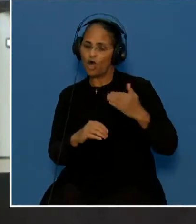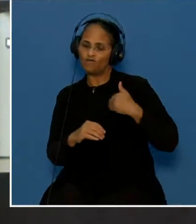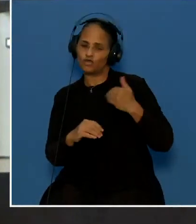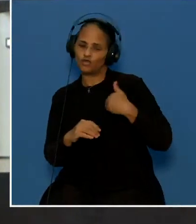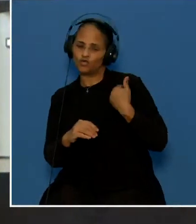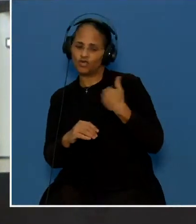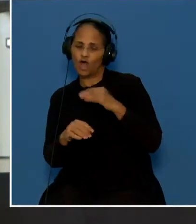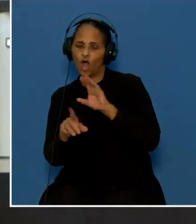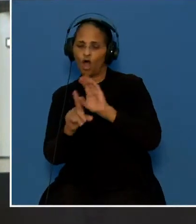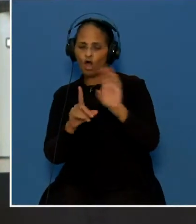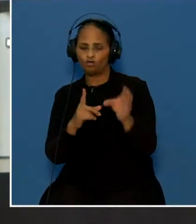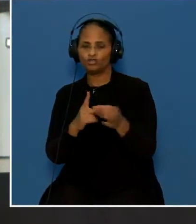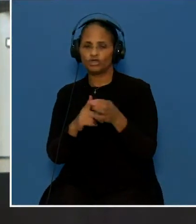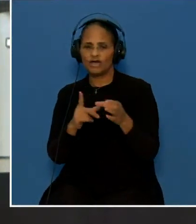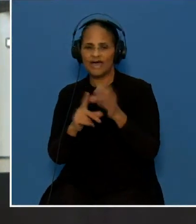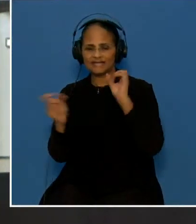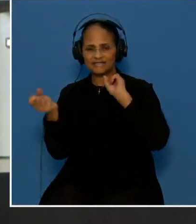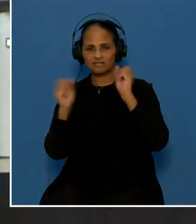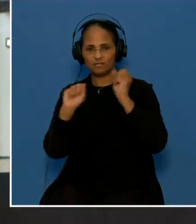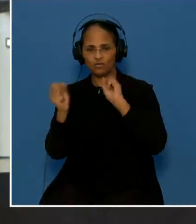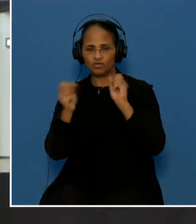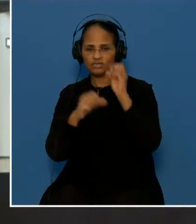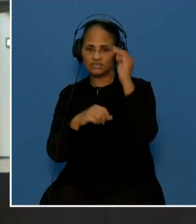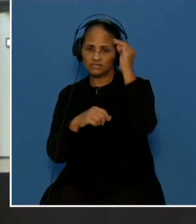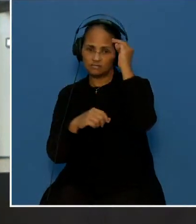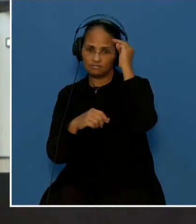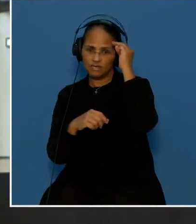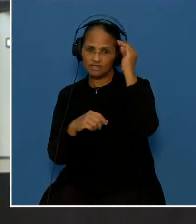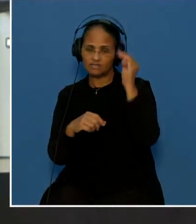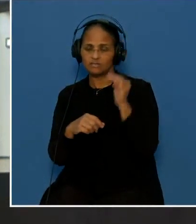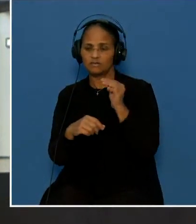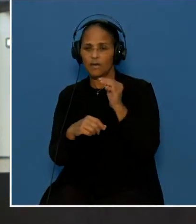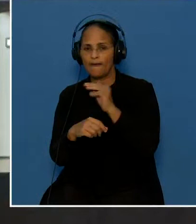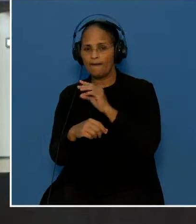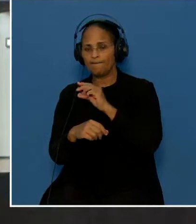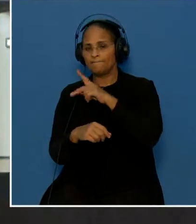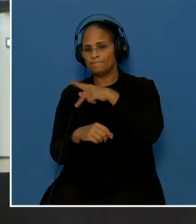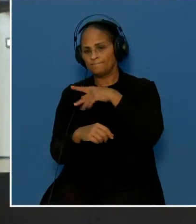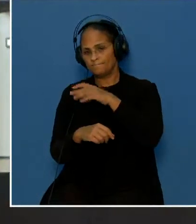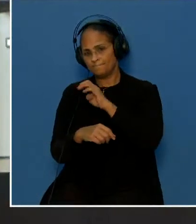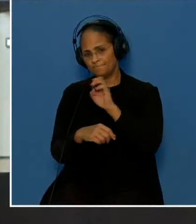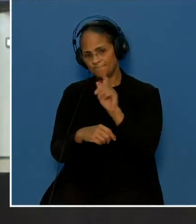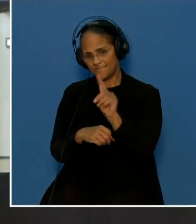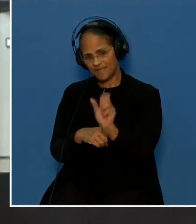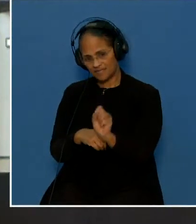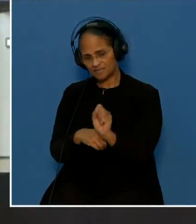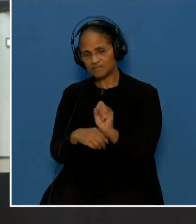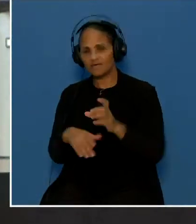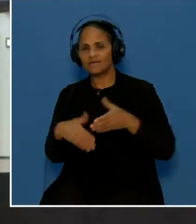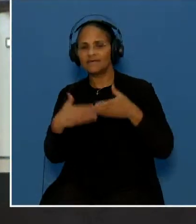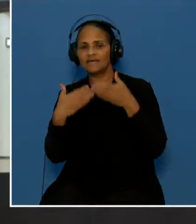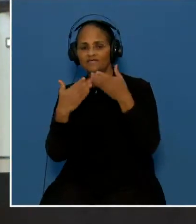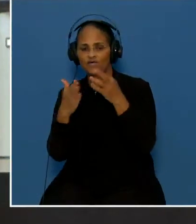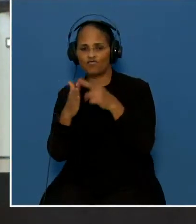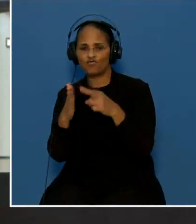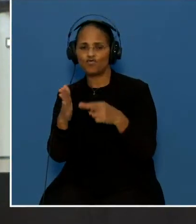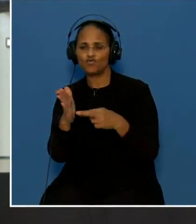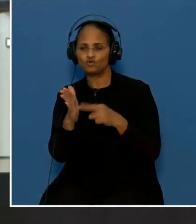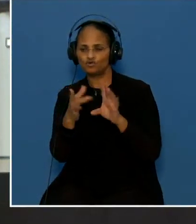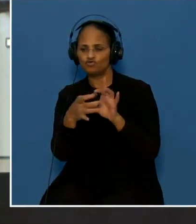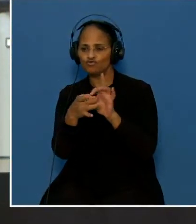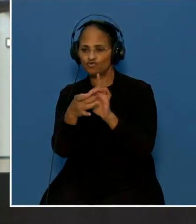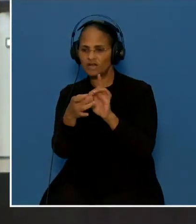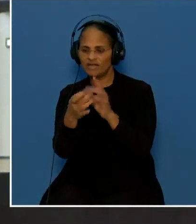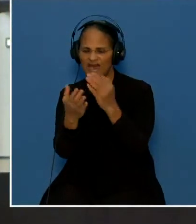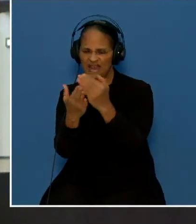and Sport, the Senator Honorable Dr. Ernest Peets, giving guidelines related to